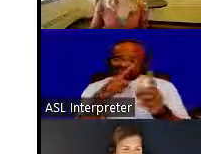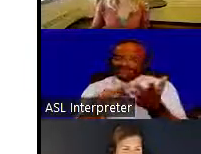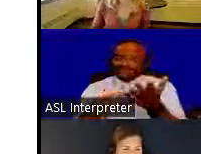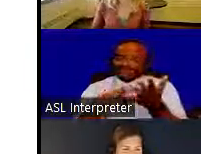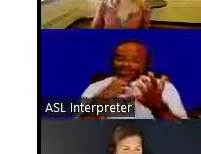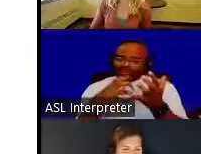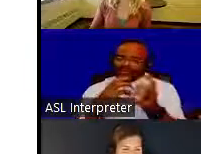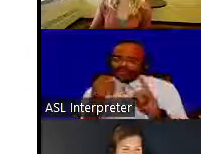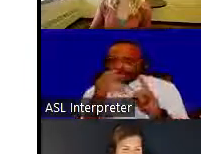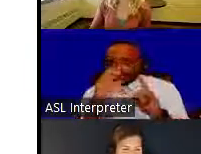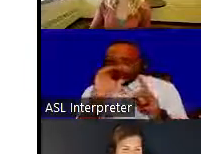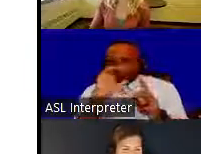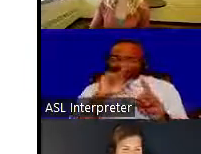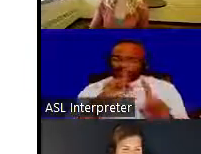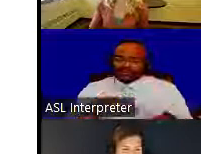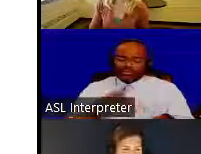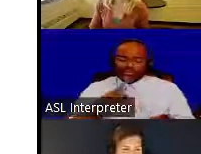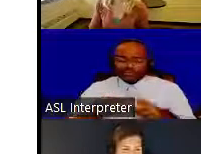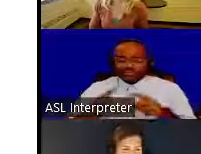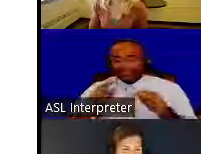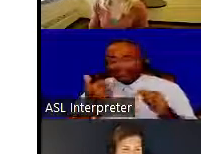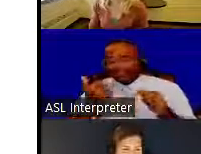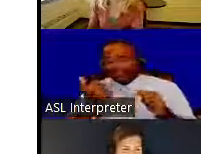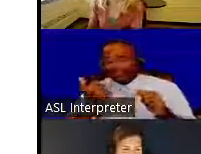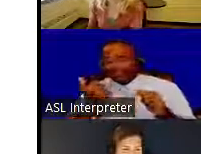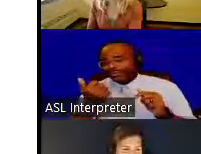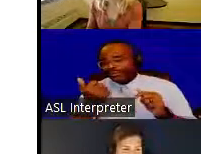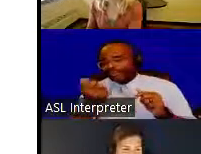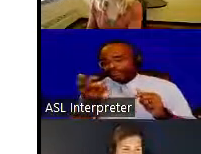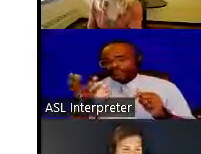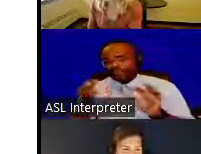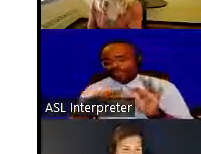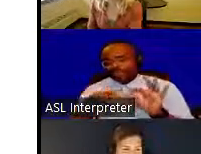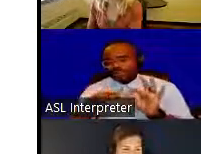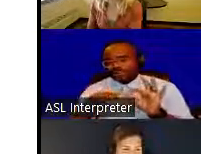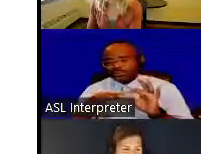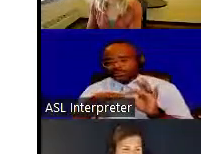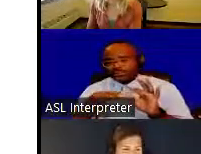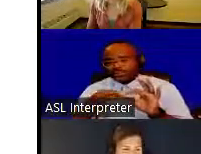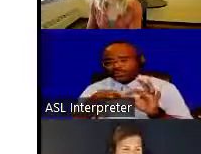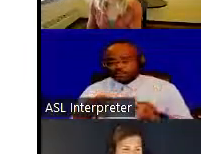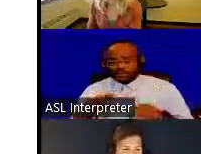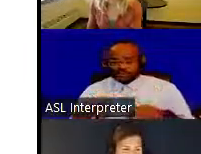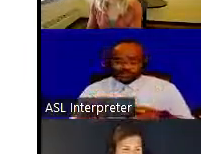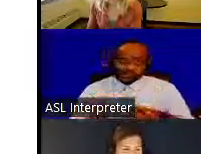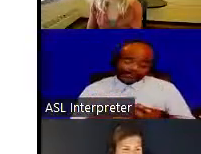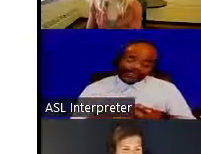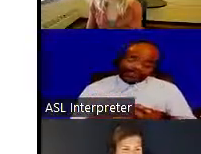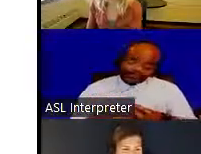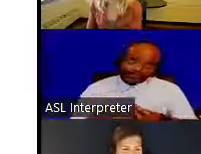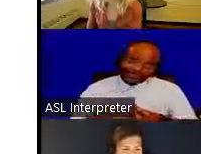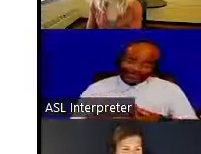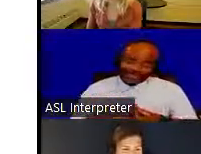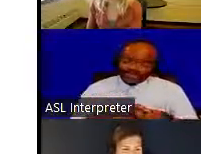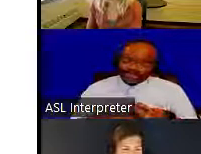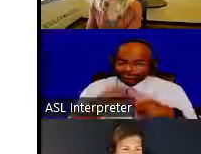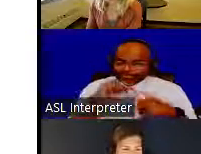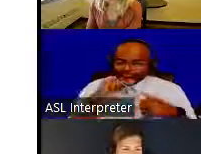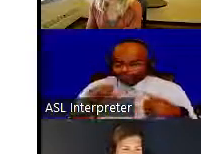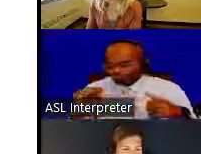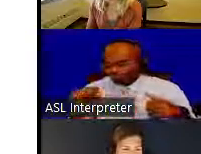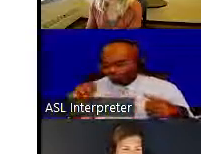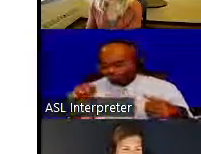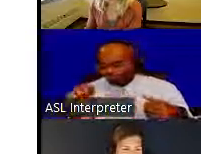few, threads or comments on that. Yeah, resilience is one of